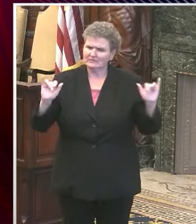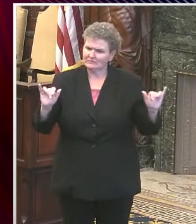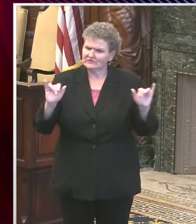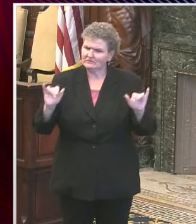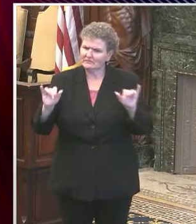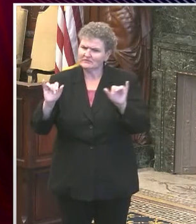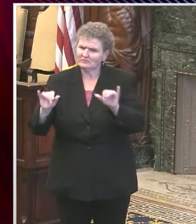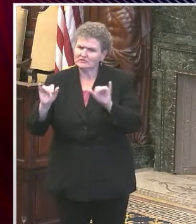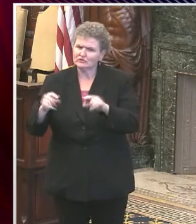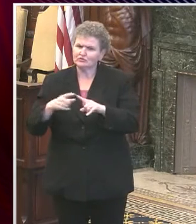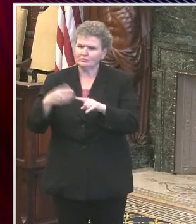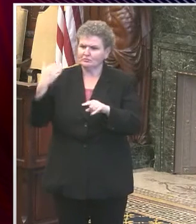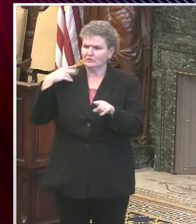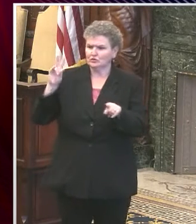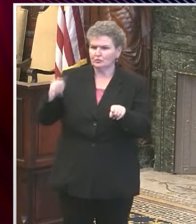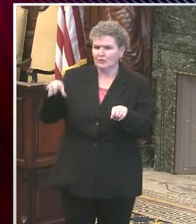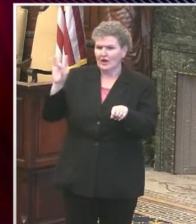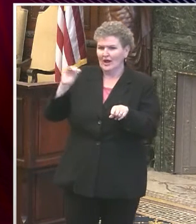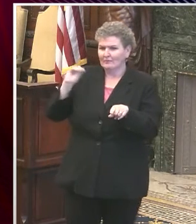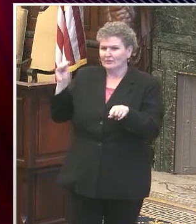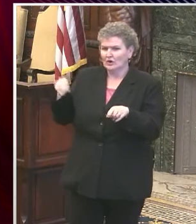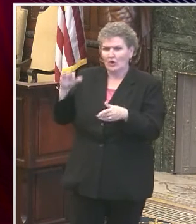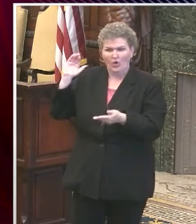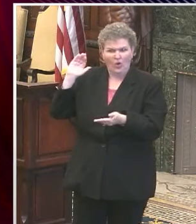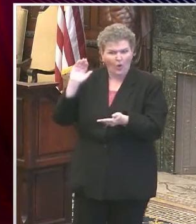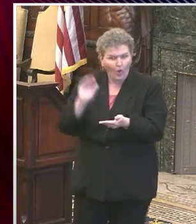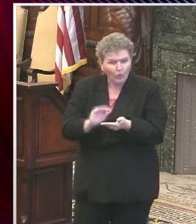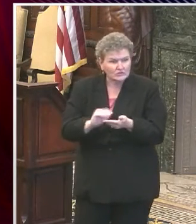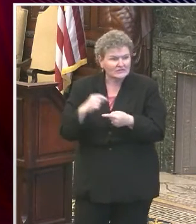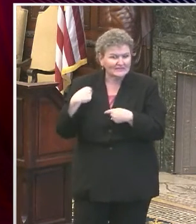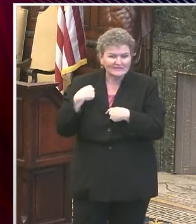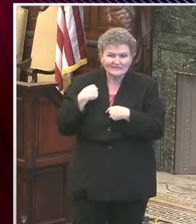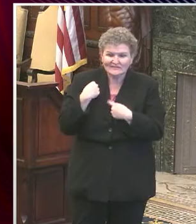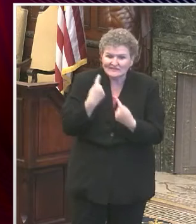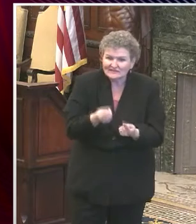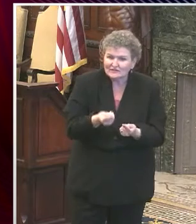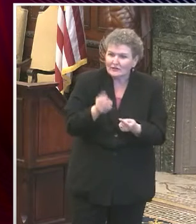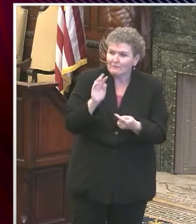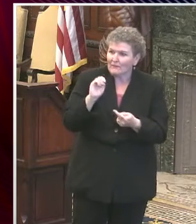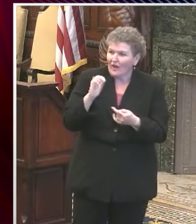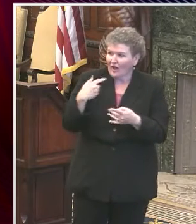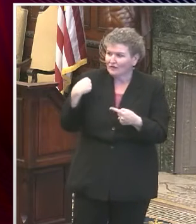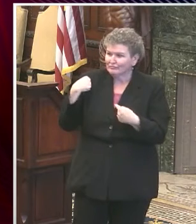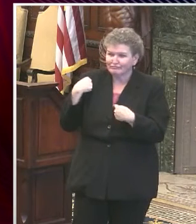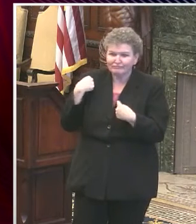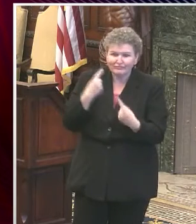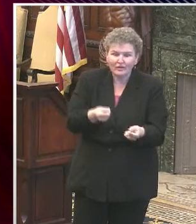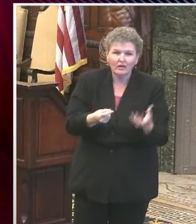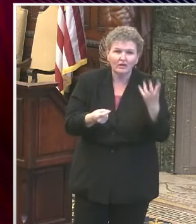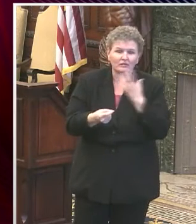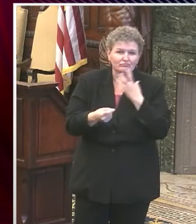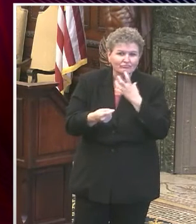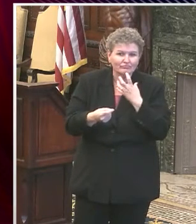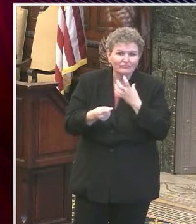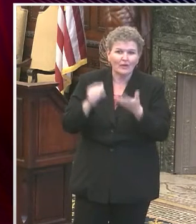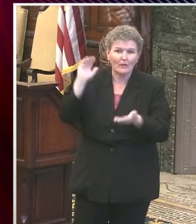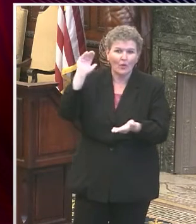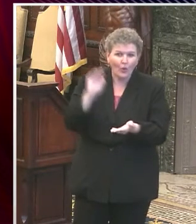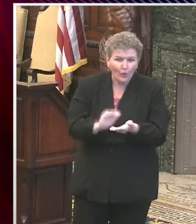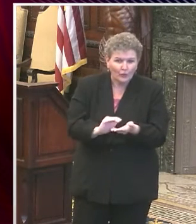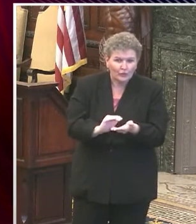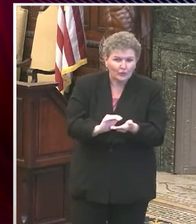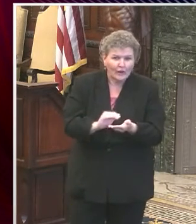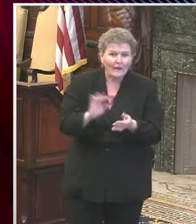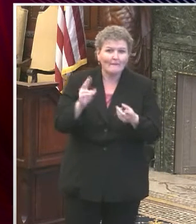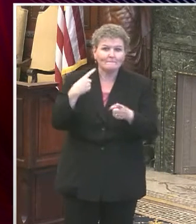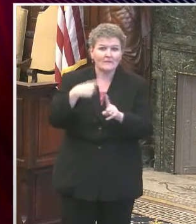And that was the lowest that we'd had since the first week of the epidemic. Now, the lower percentage positivity last week, but the increase in cases is because